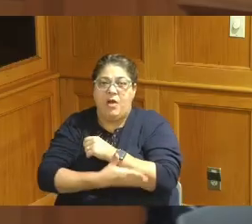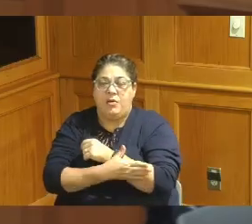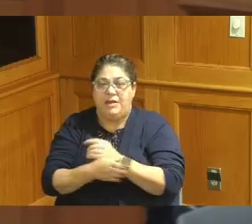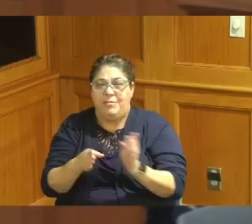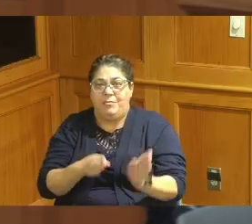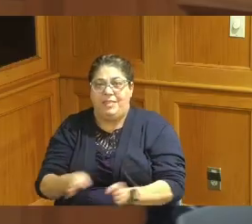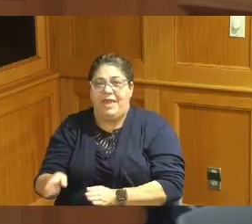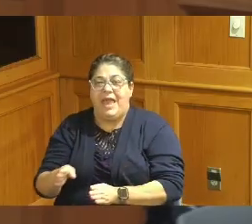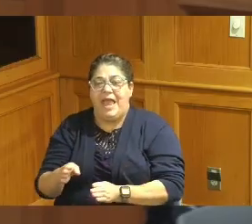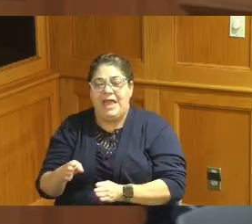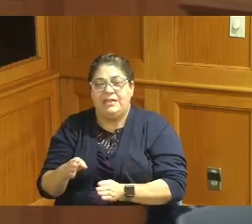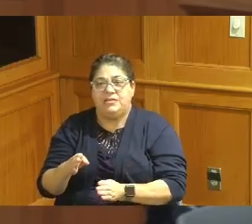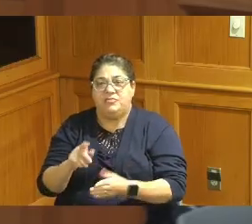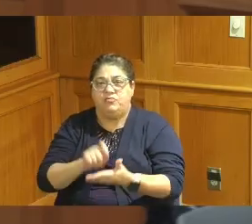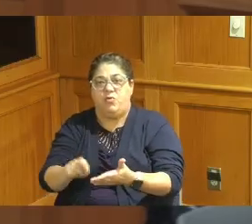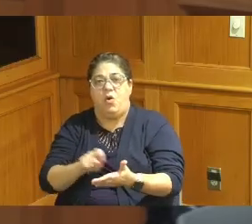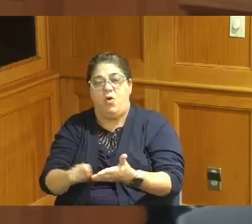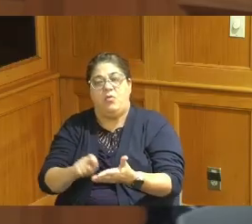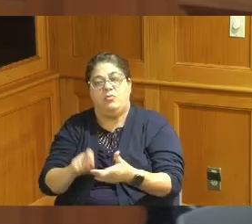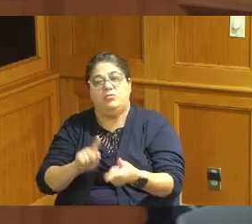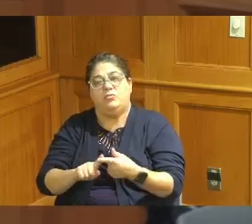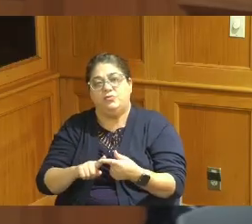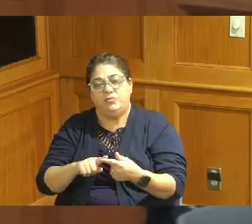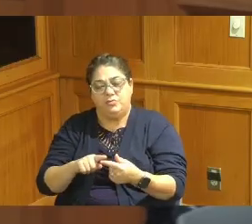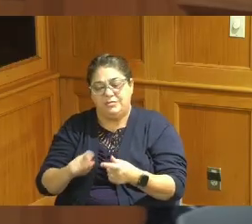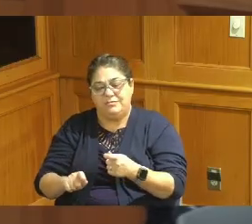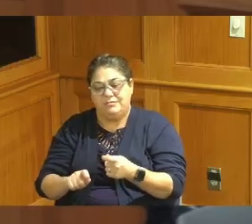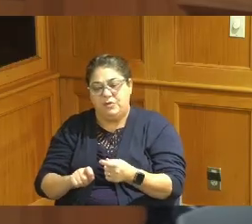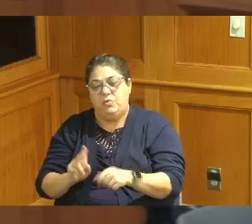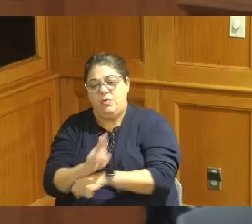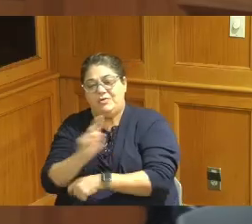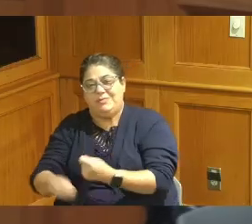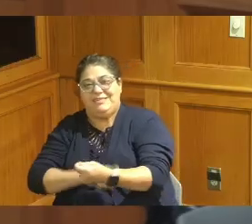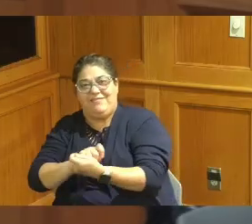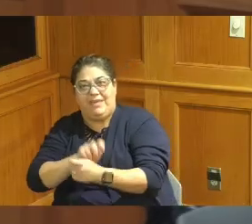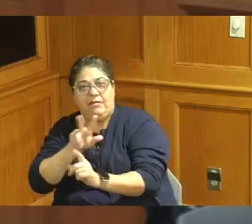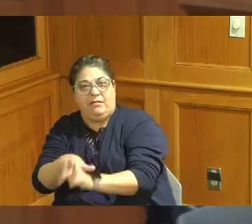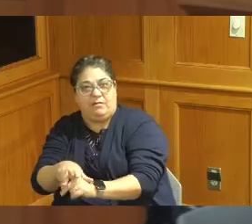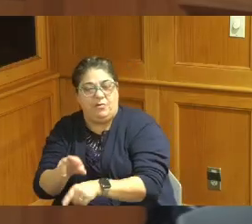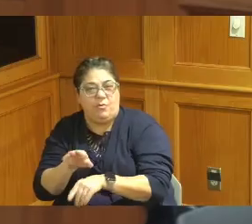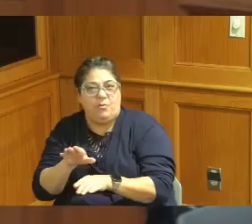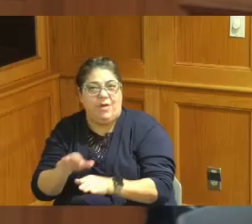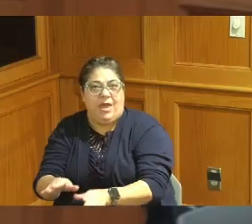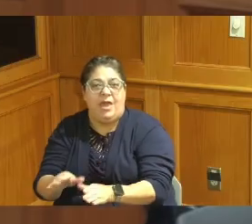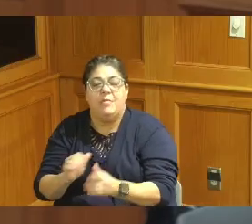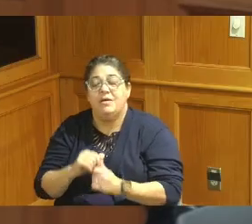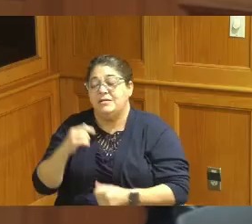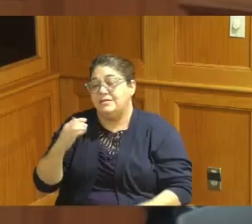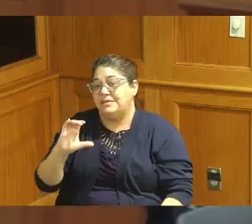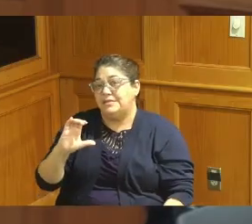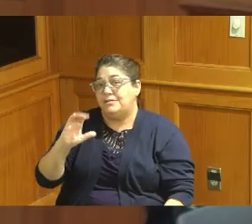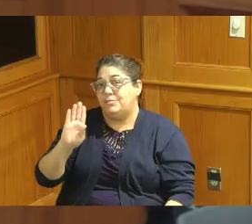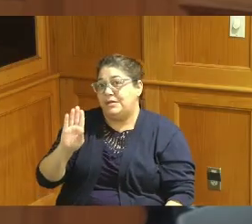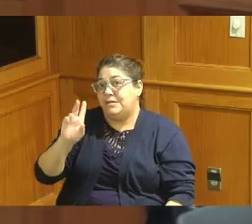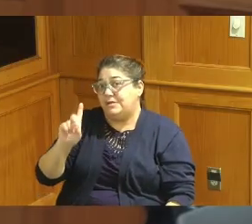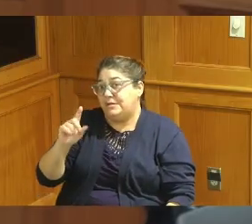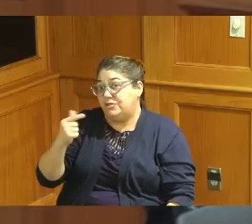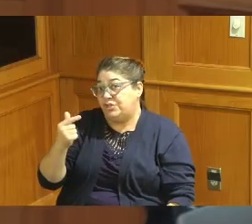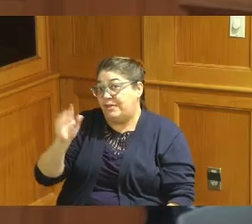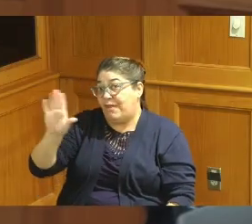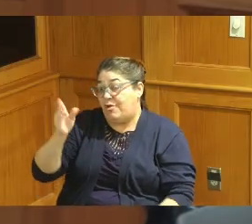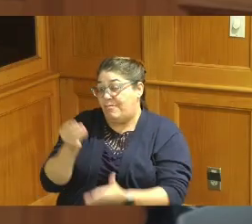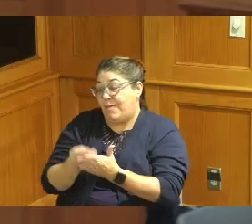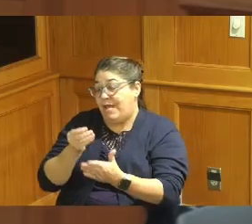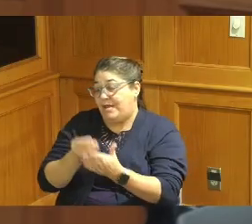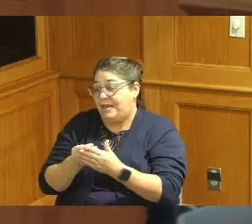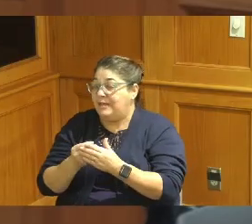to perform in a certain way. But with the CDBG funds, I think we should talk about what might make sense,